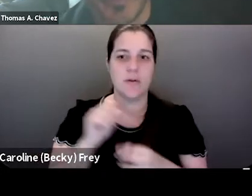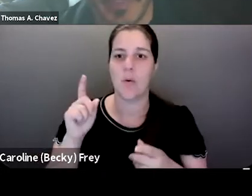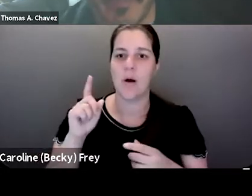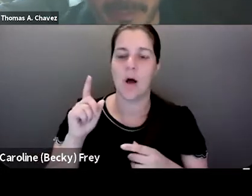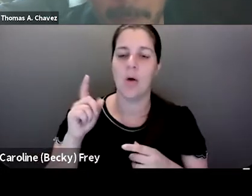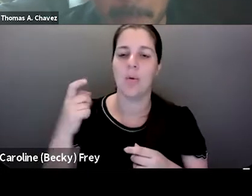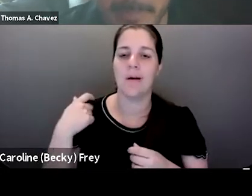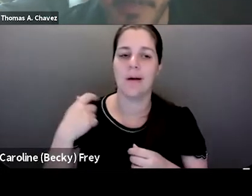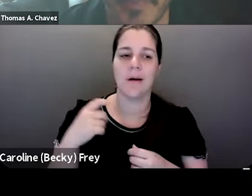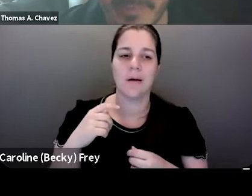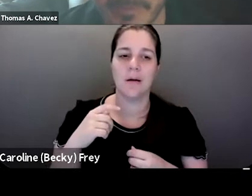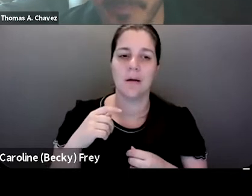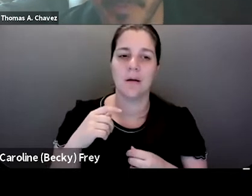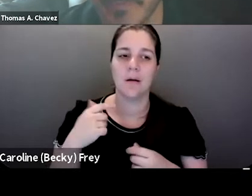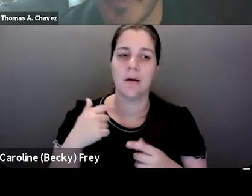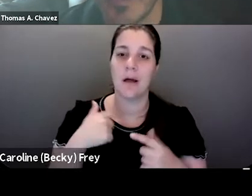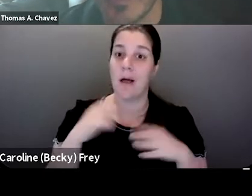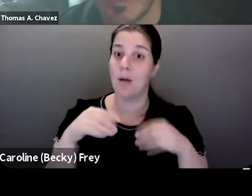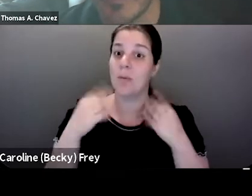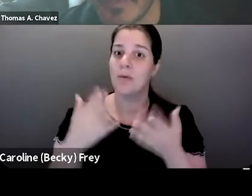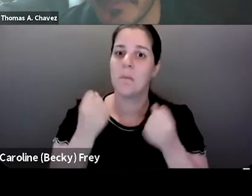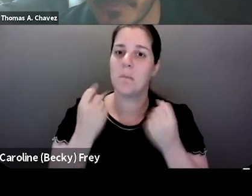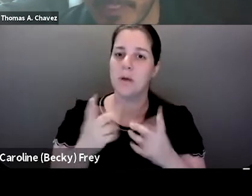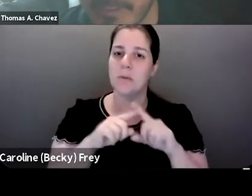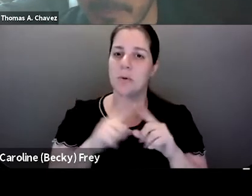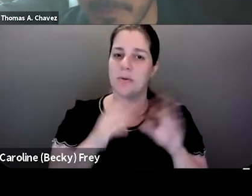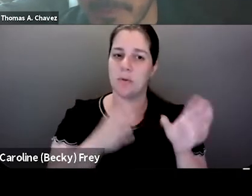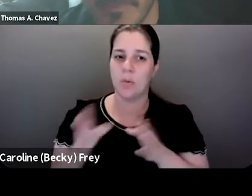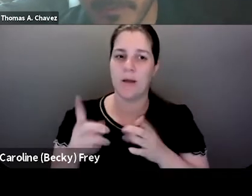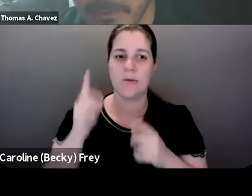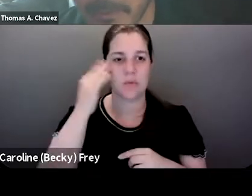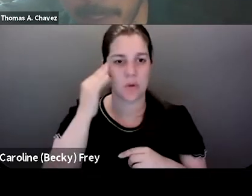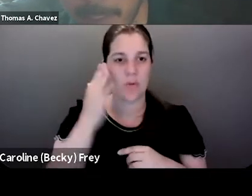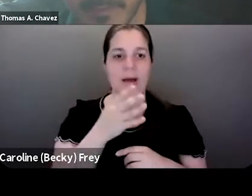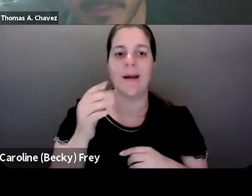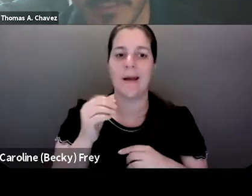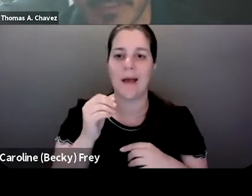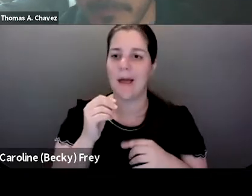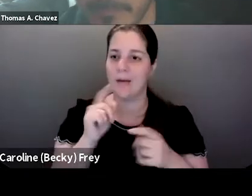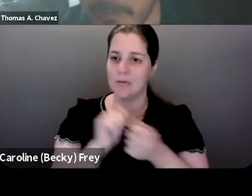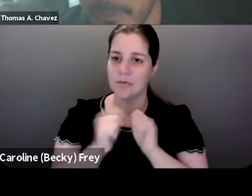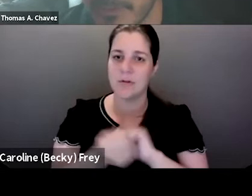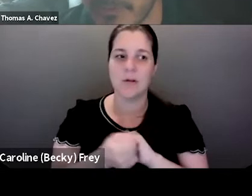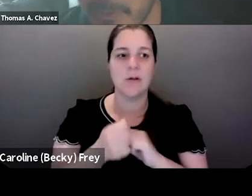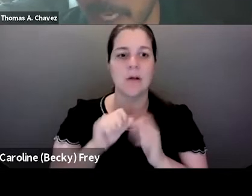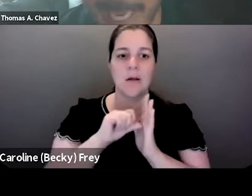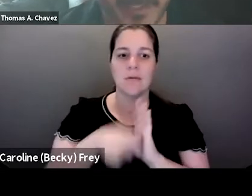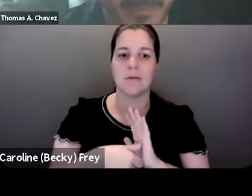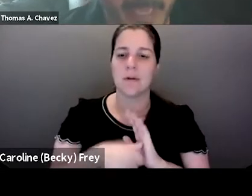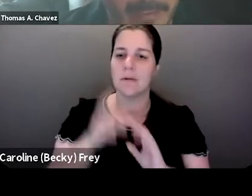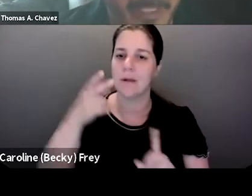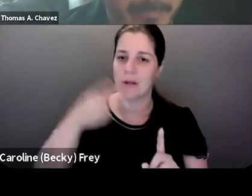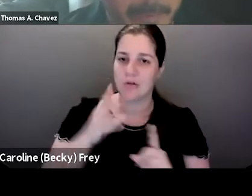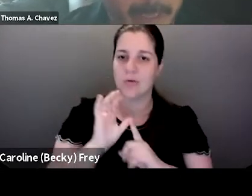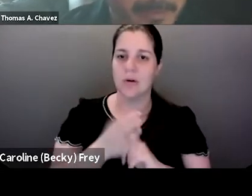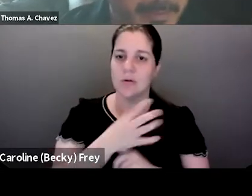is to improve behavioral health equity by promoting multiple ways of knowing and the growth of transdisciplinary researchers, highlighting the context of history, culture, and